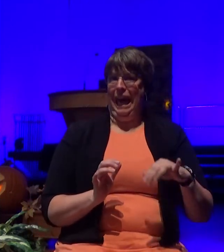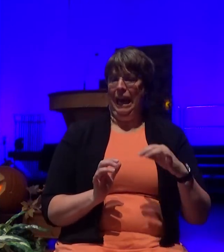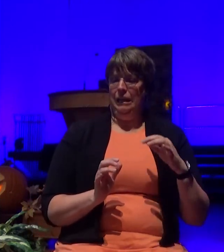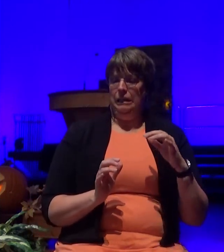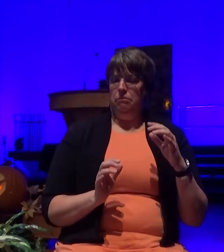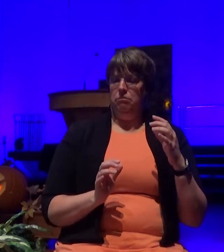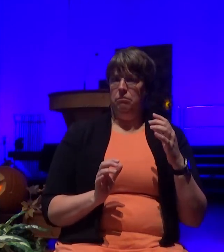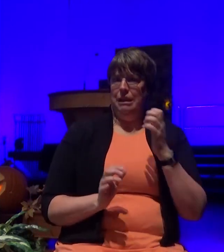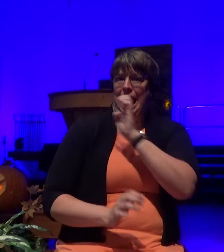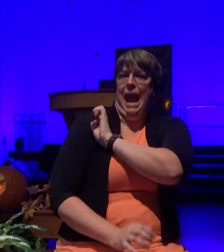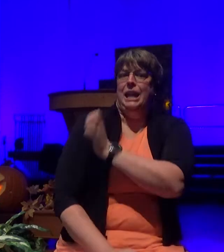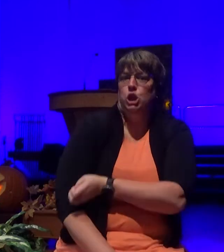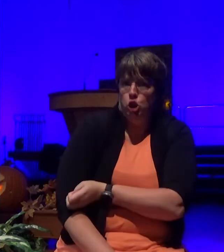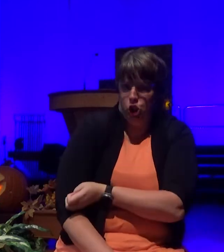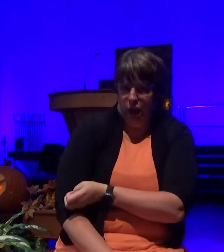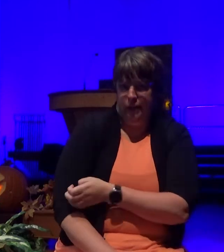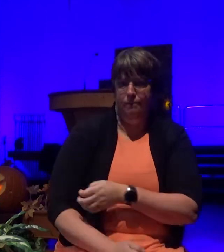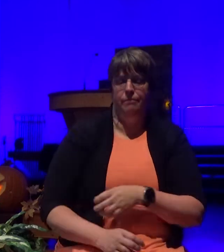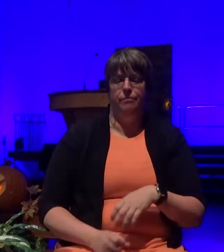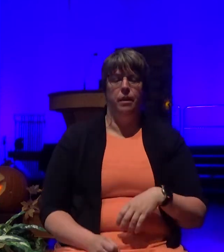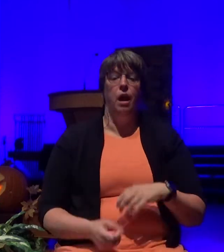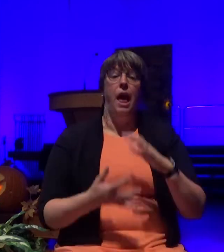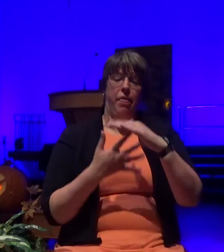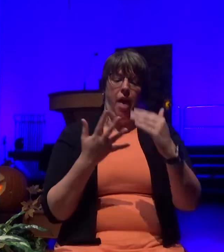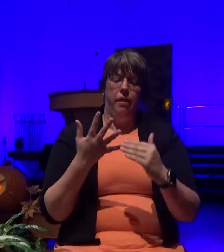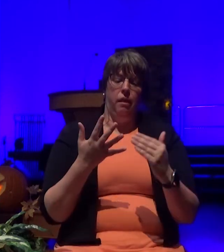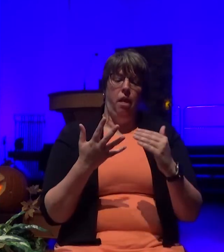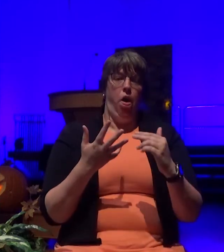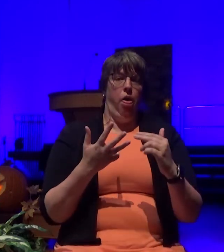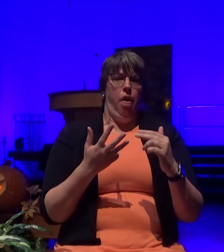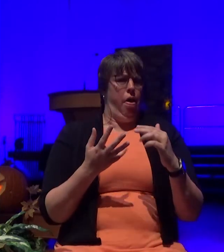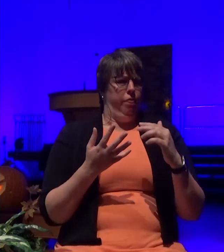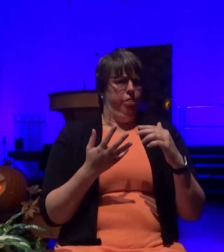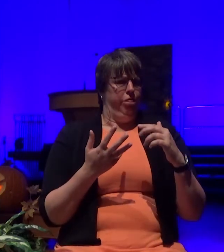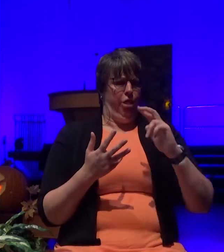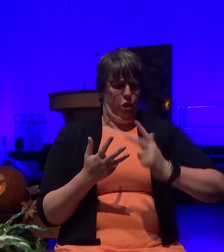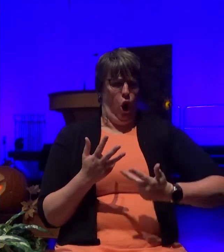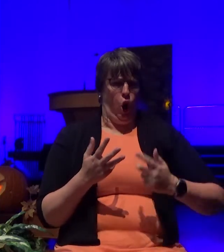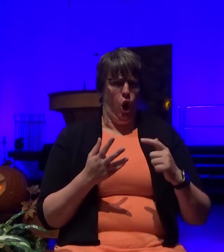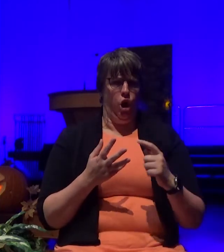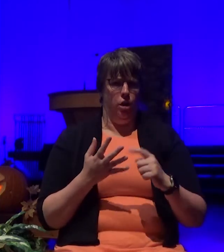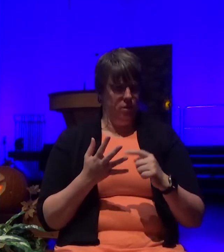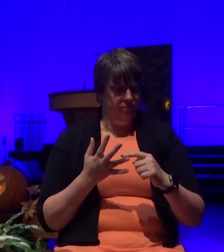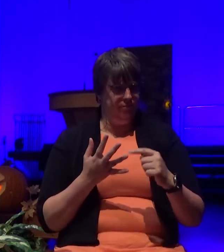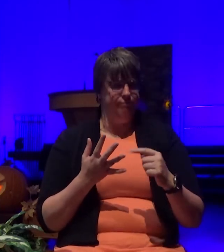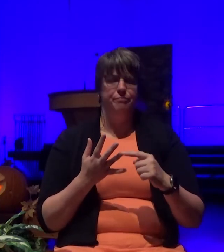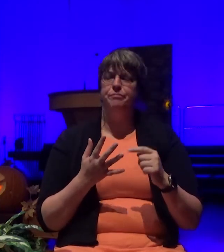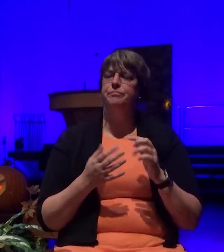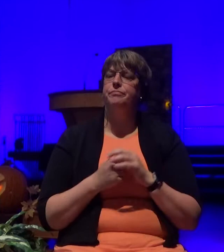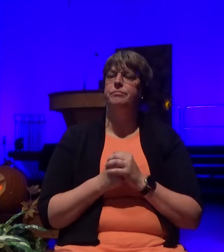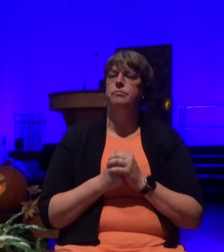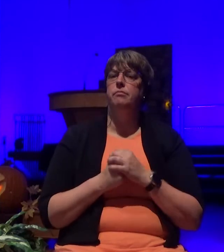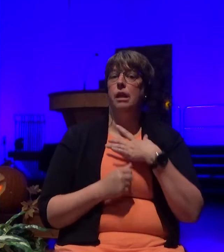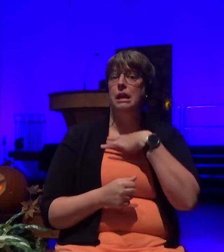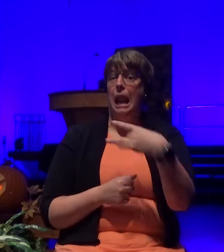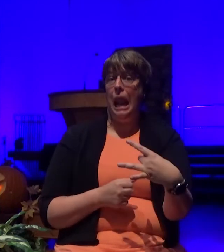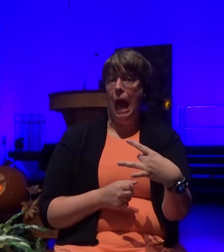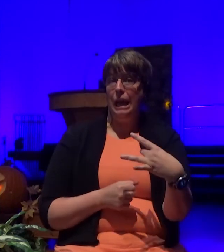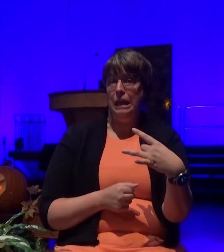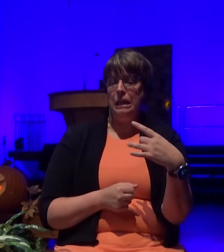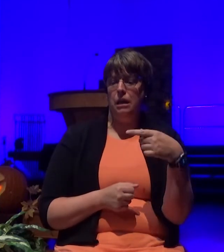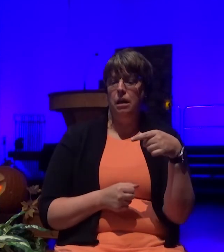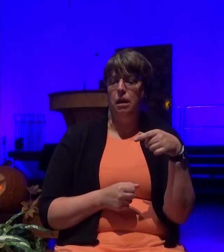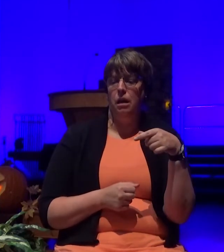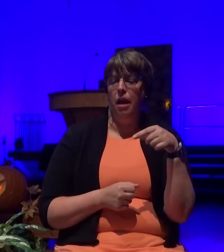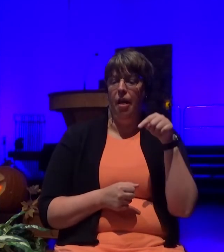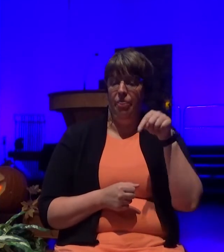talk about. And the third question is about the light of reflection, and I like how this one talks about viewing